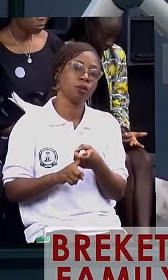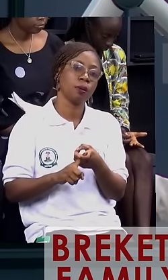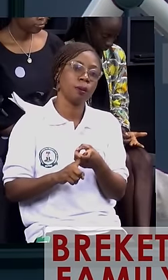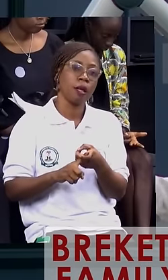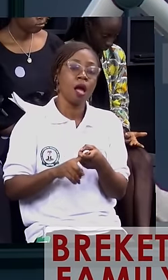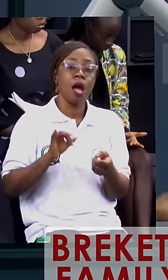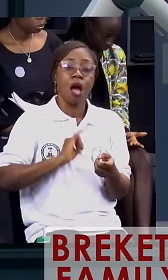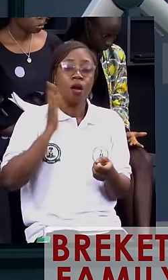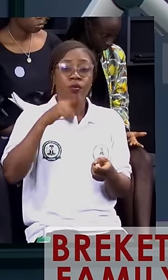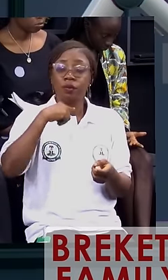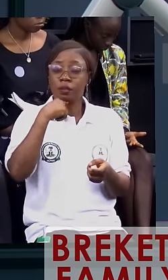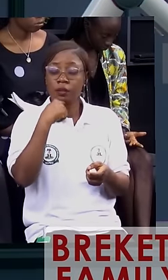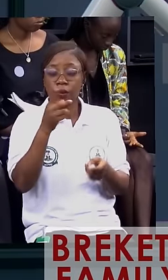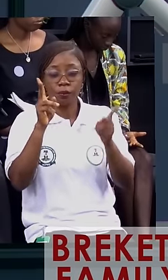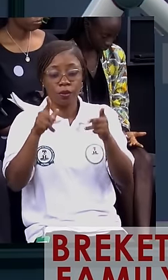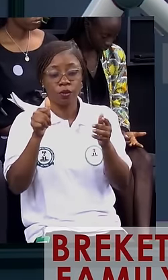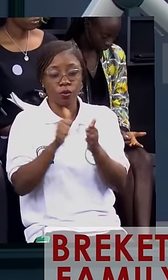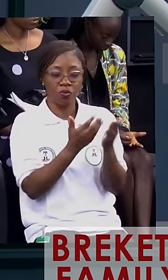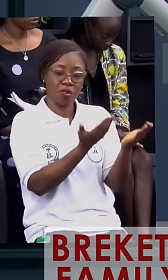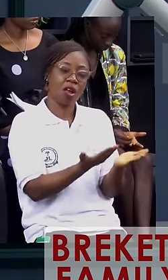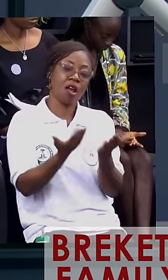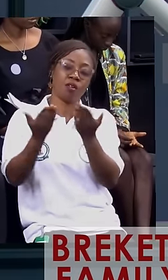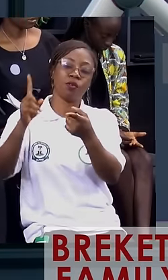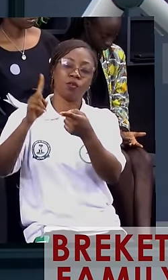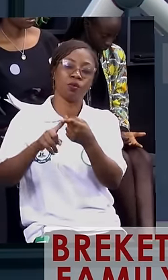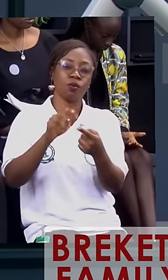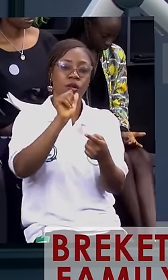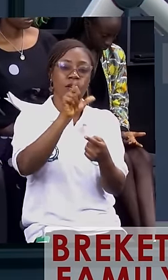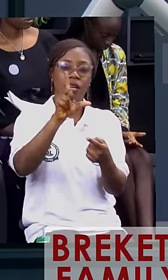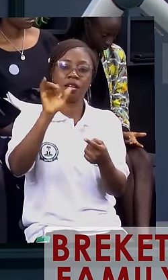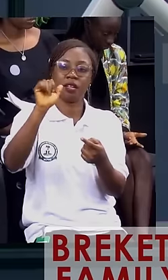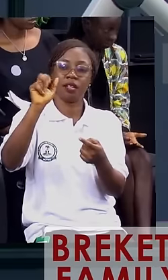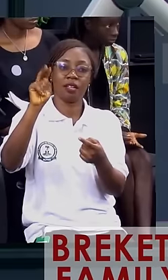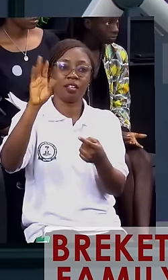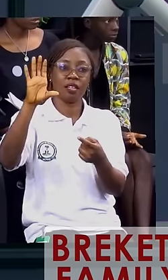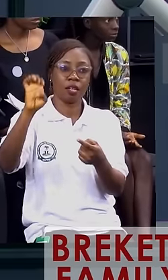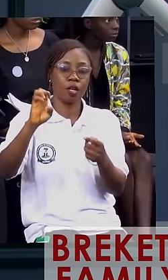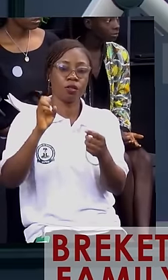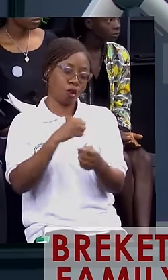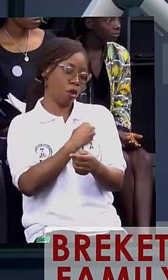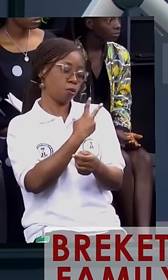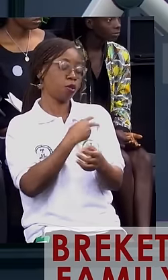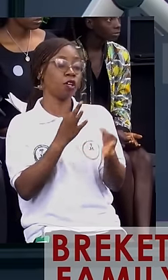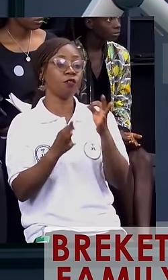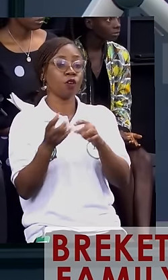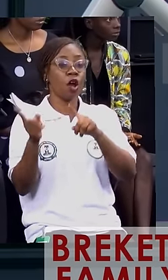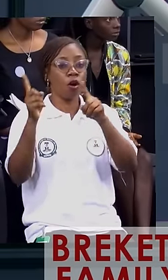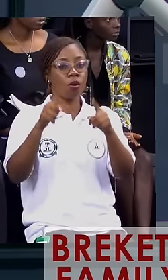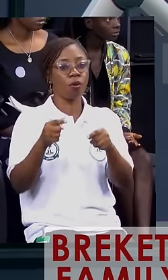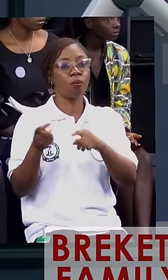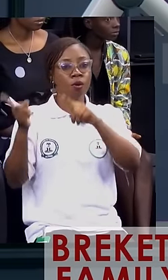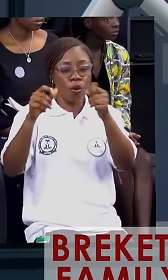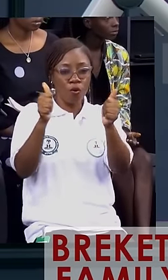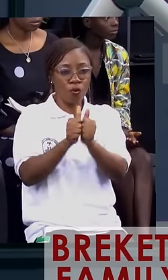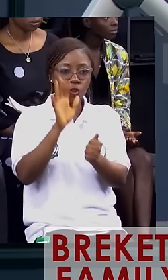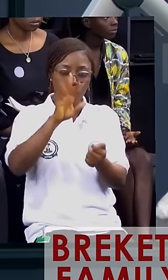I go tell somebody to carry you go Alliance Hospital. Please, if you do come, carry your relations follow body